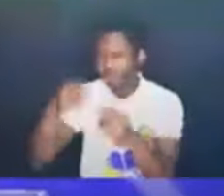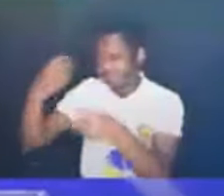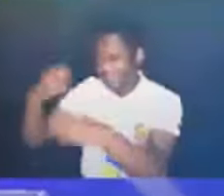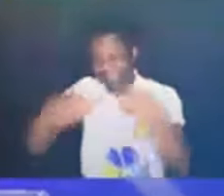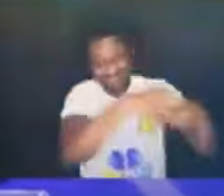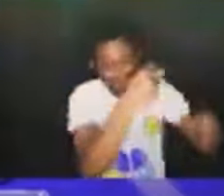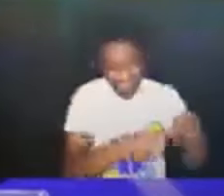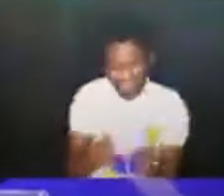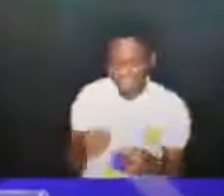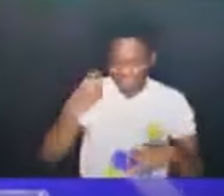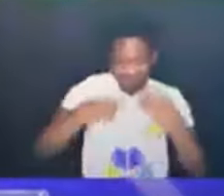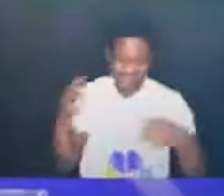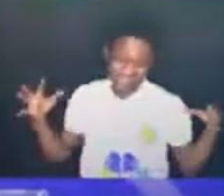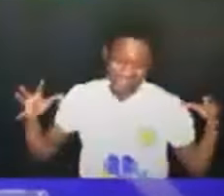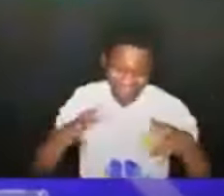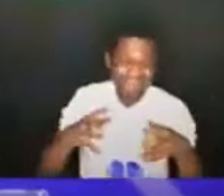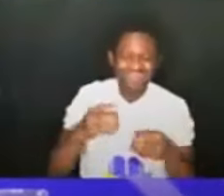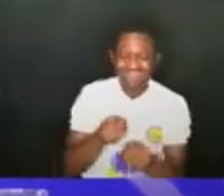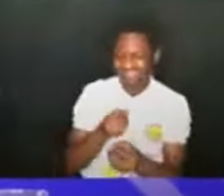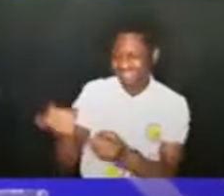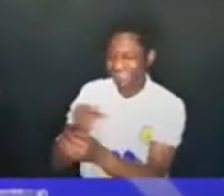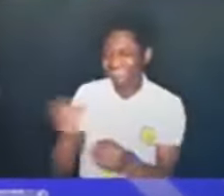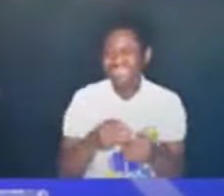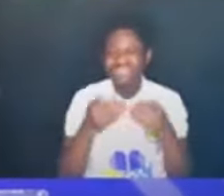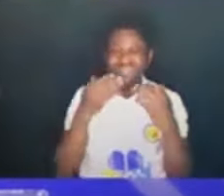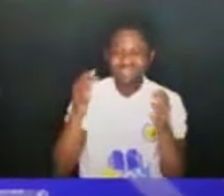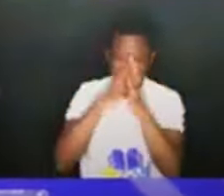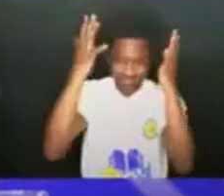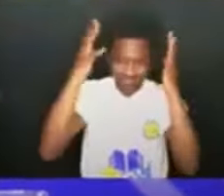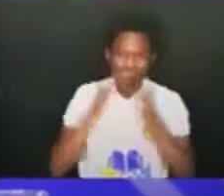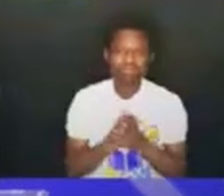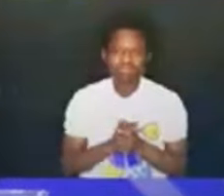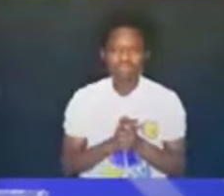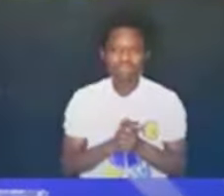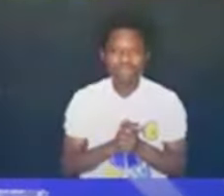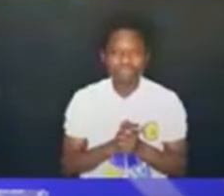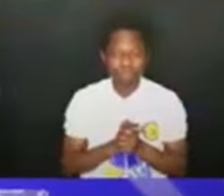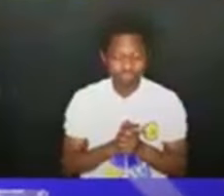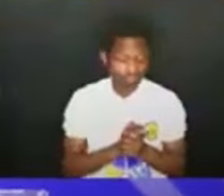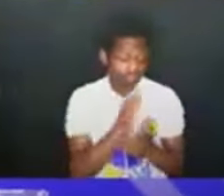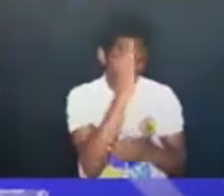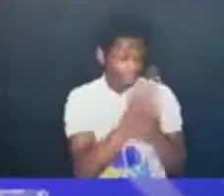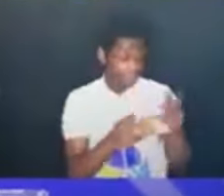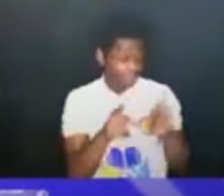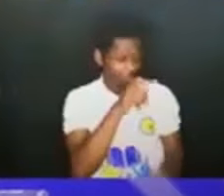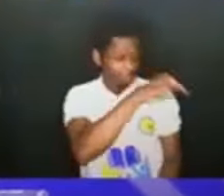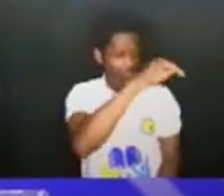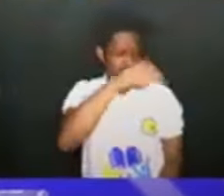all these problems that were coming on. Let me say that some people are sick. Not